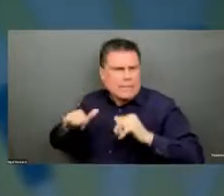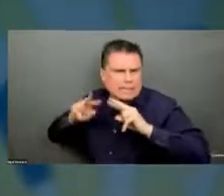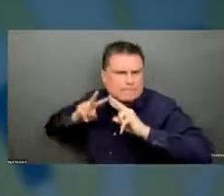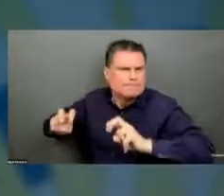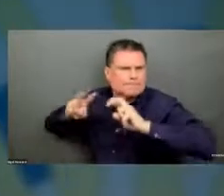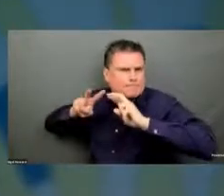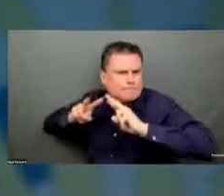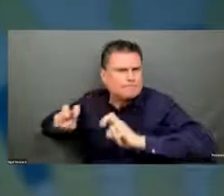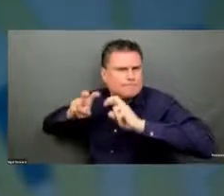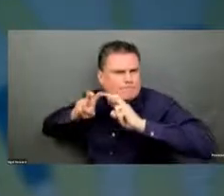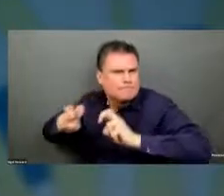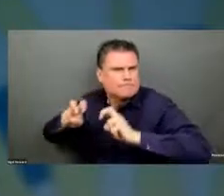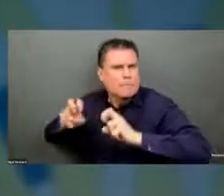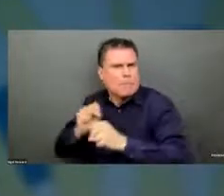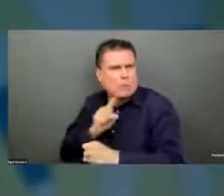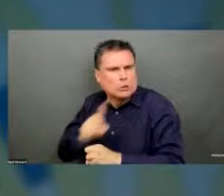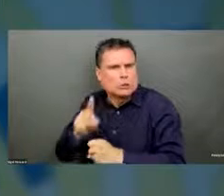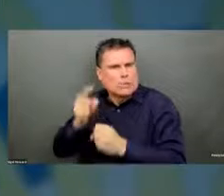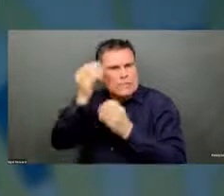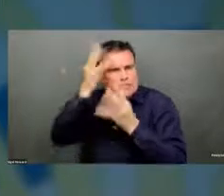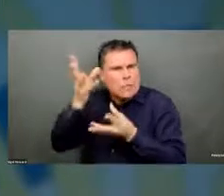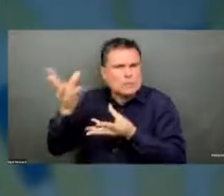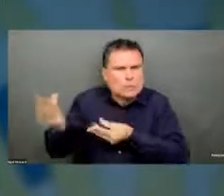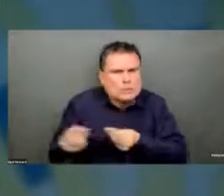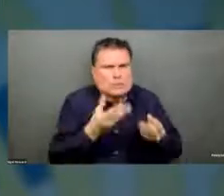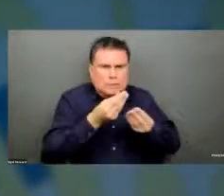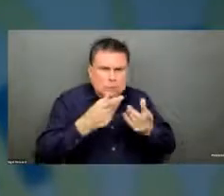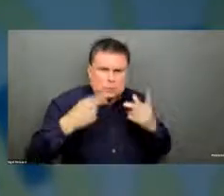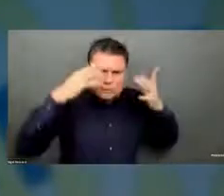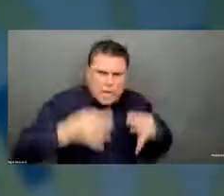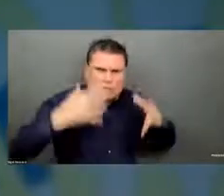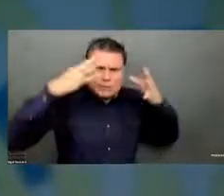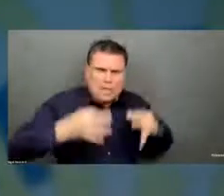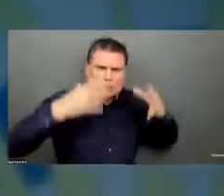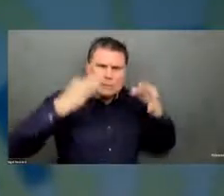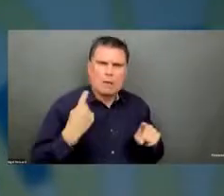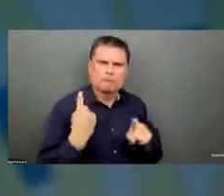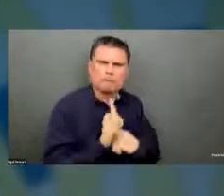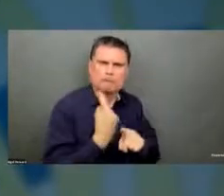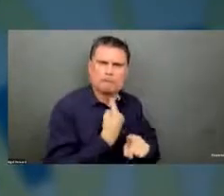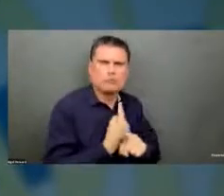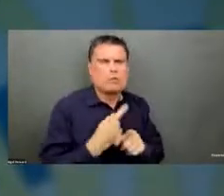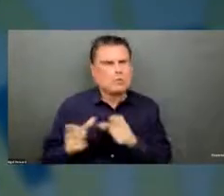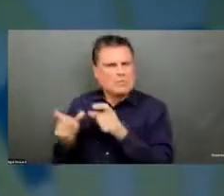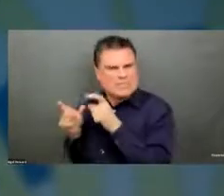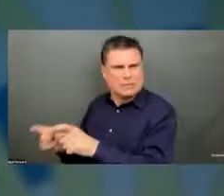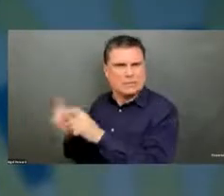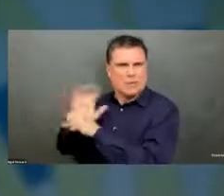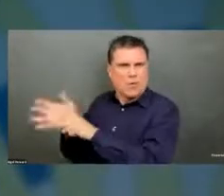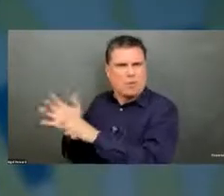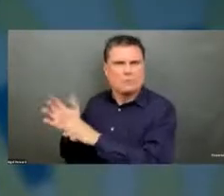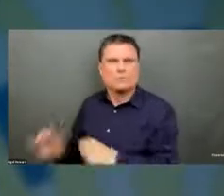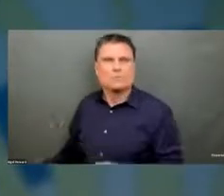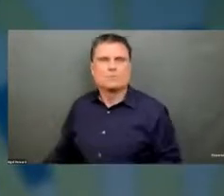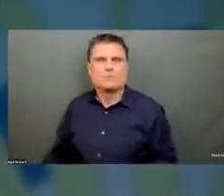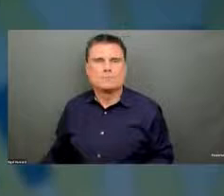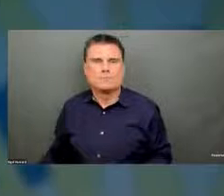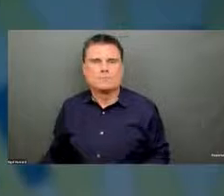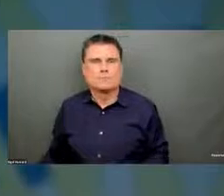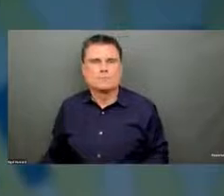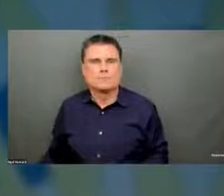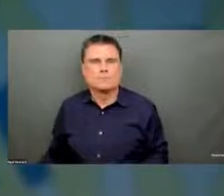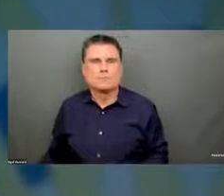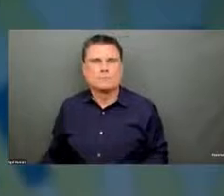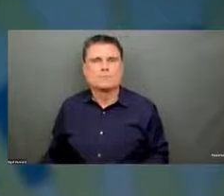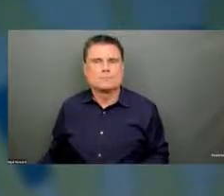lasting. This is the similar data presented slightly differently. It looks at people who are in